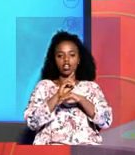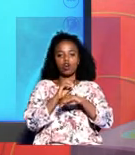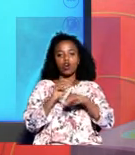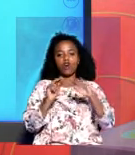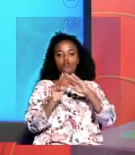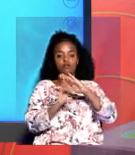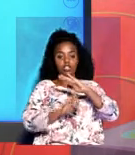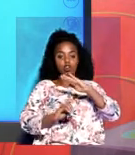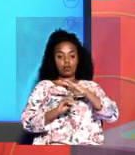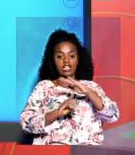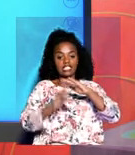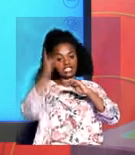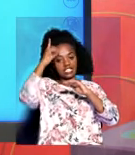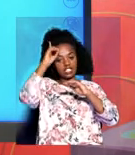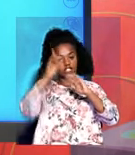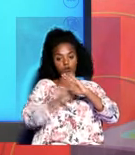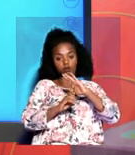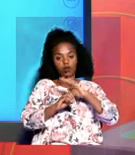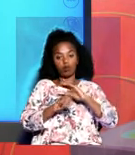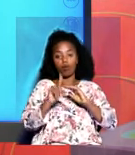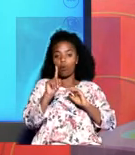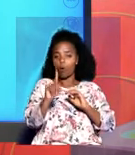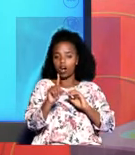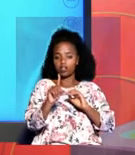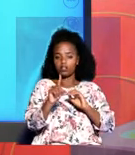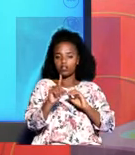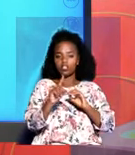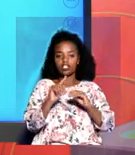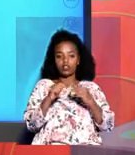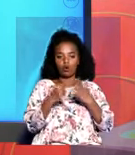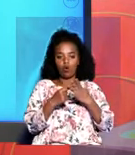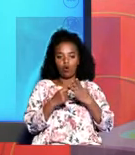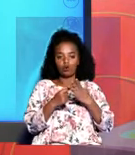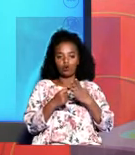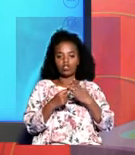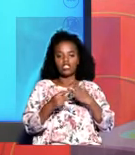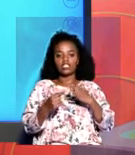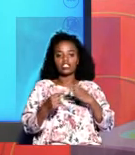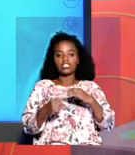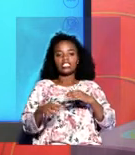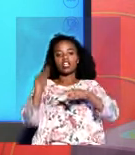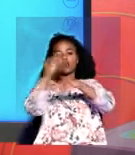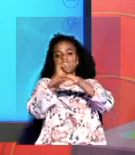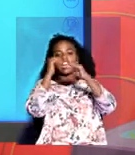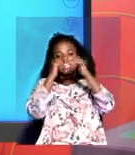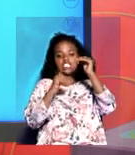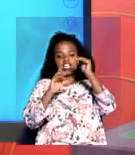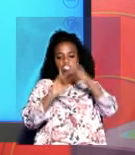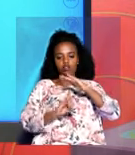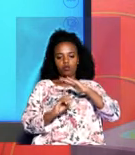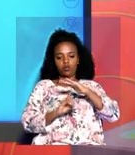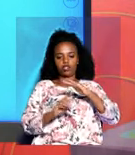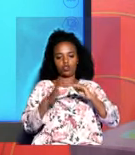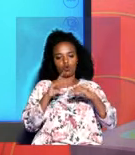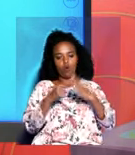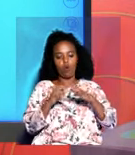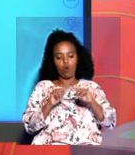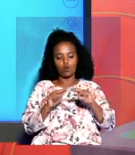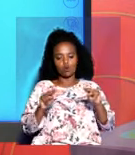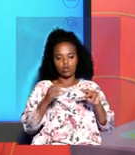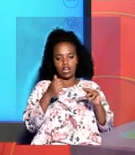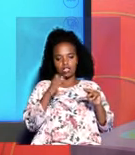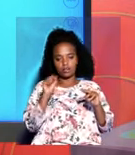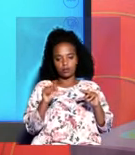of numerator is less than the degree of denominator. In this case, it has a horizontal asymptote. Its horizontal asymptote is